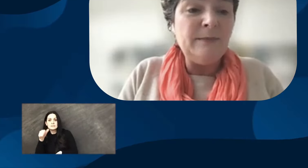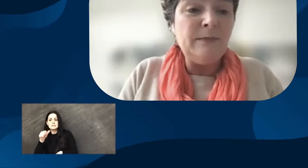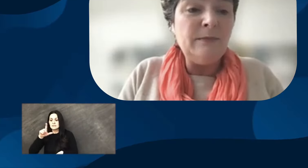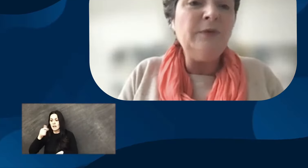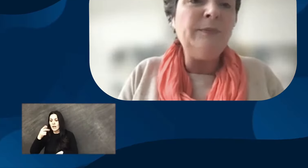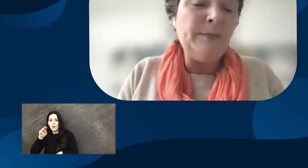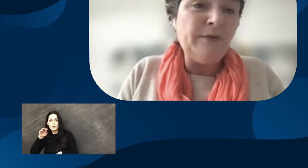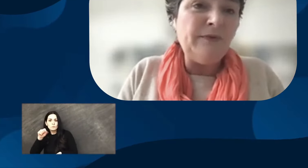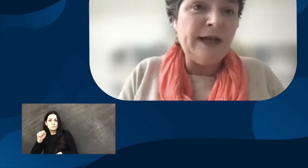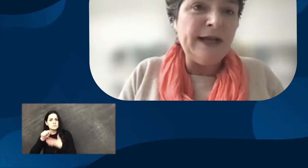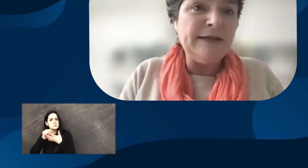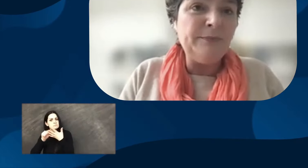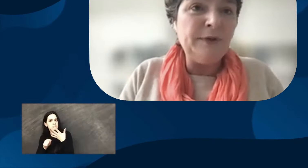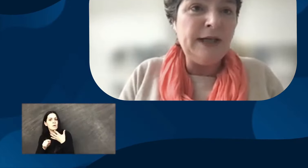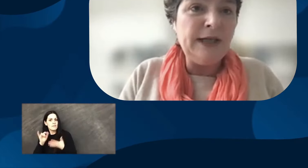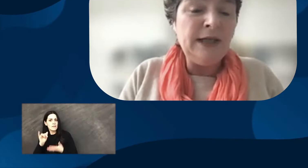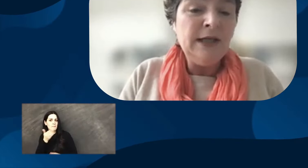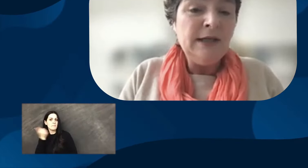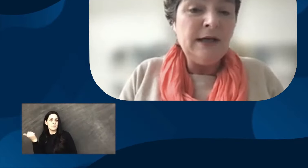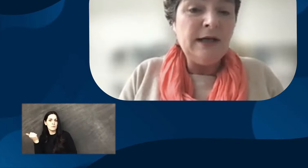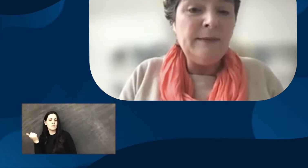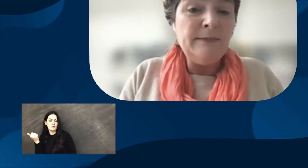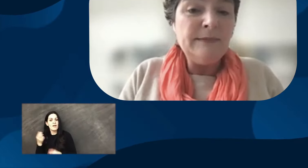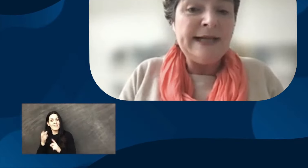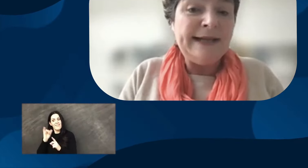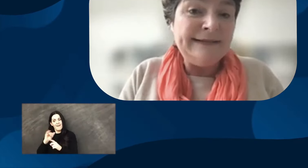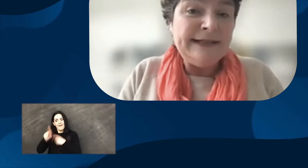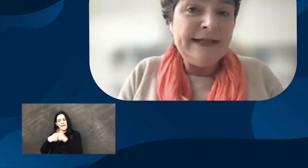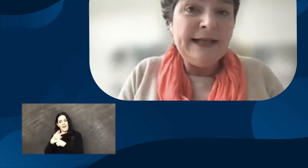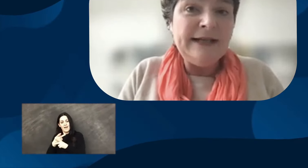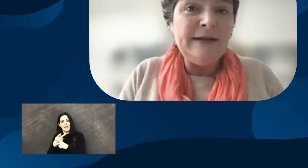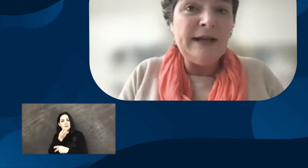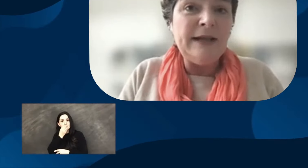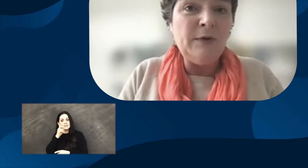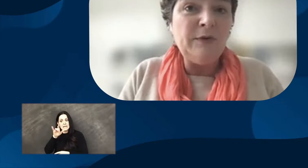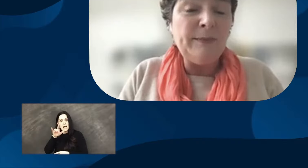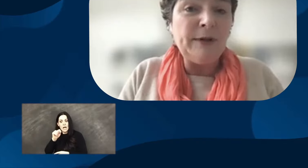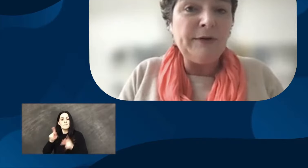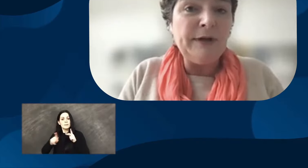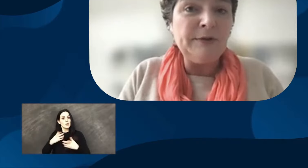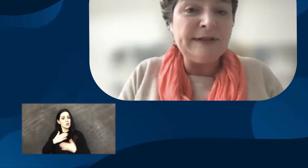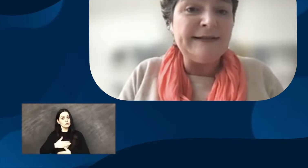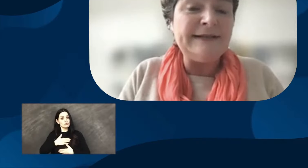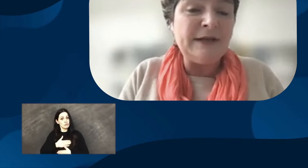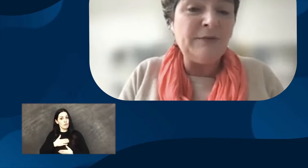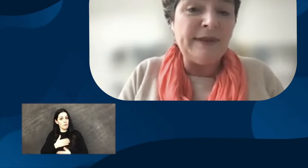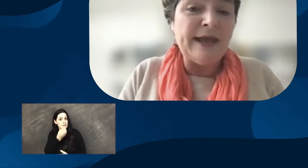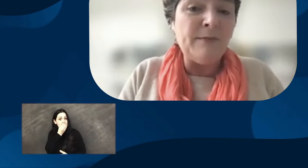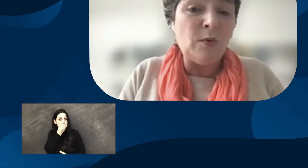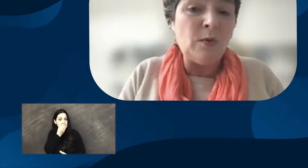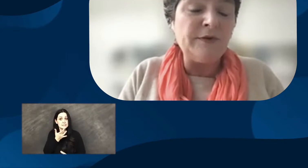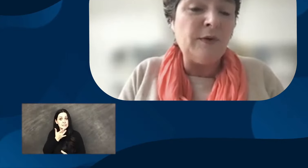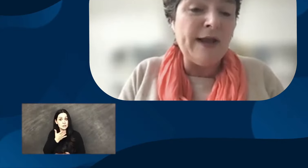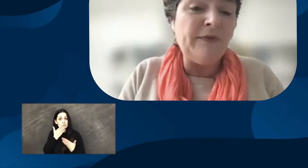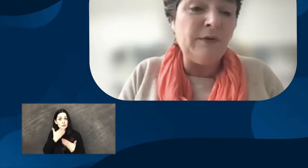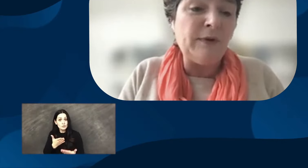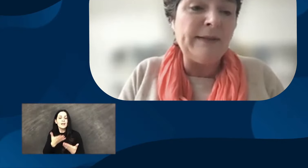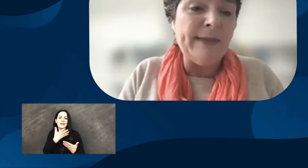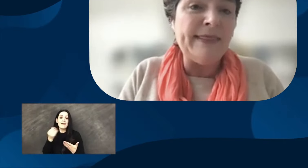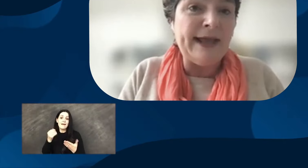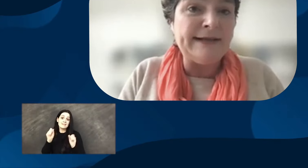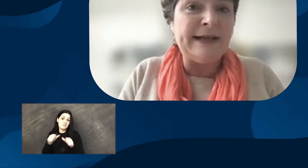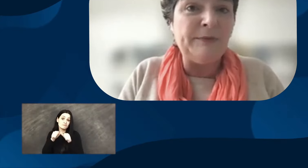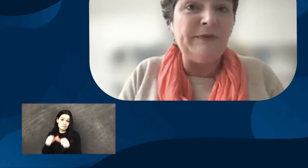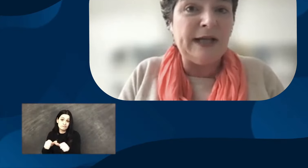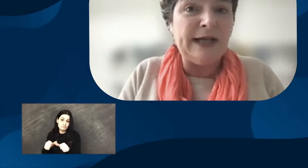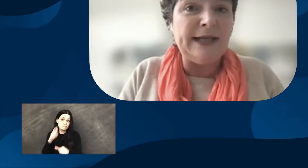diet, most people find pretty tasty, and most people are able to stick with that more. So I often